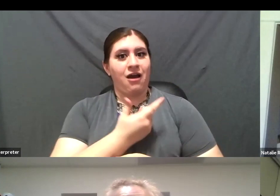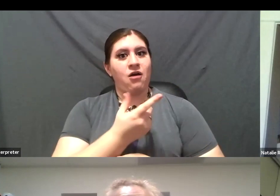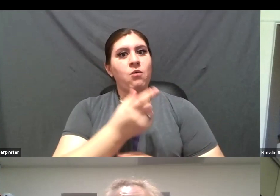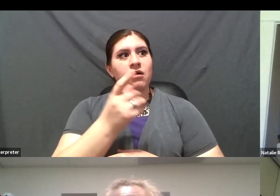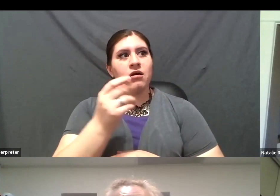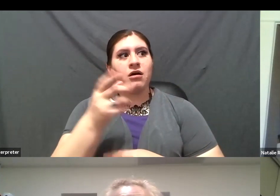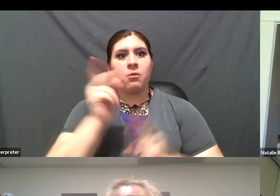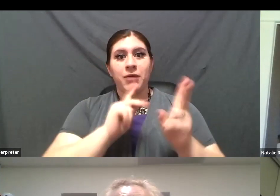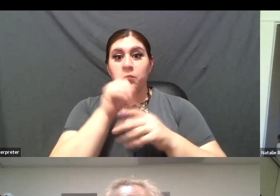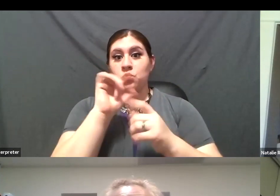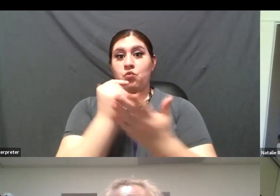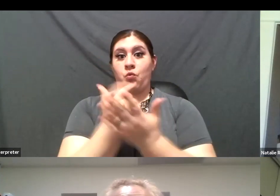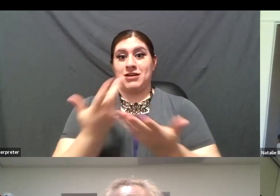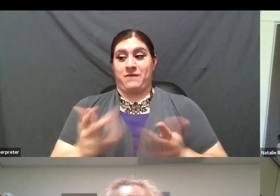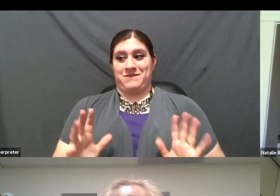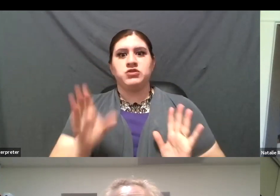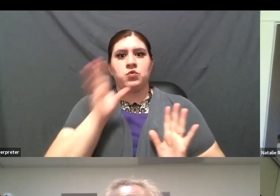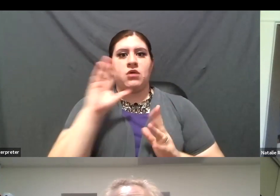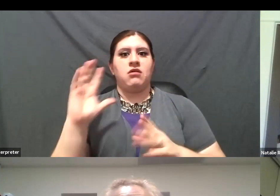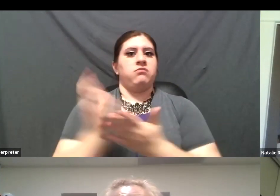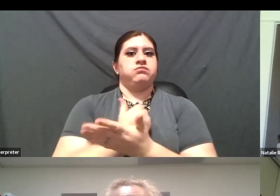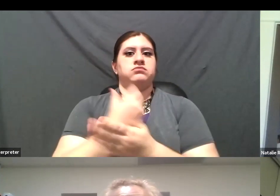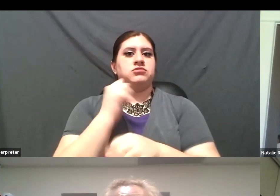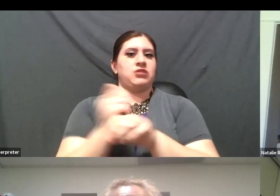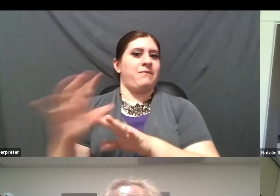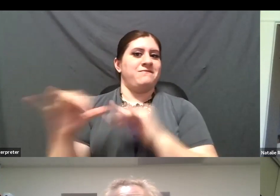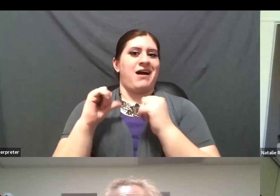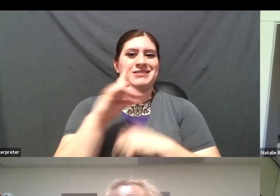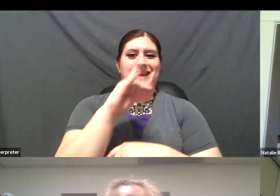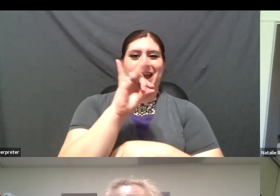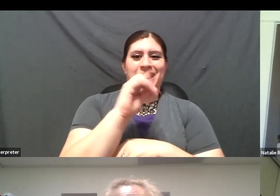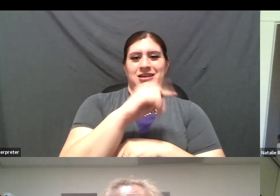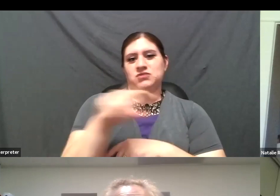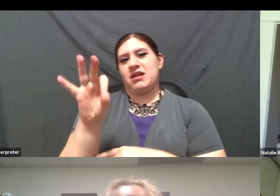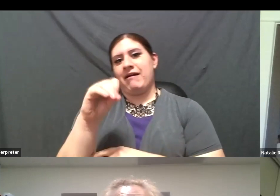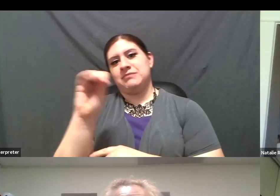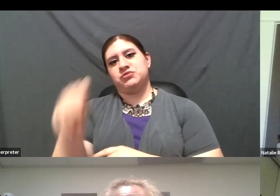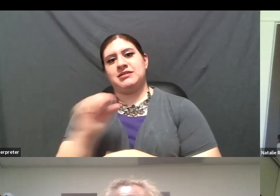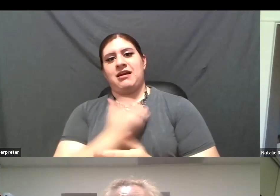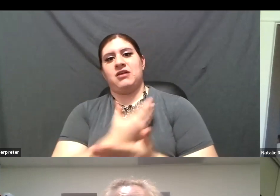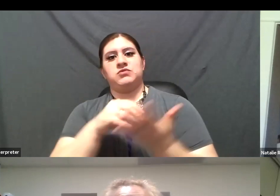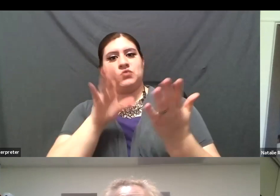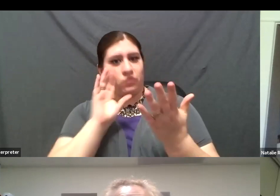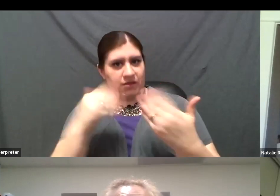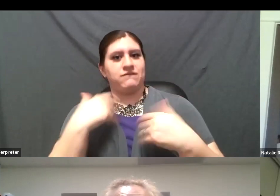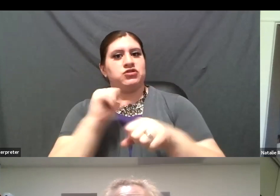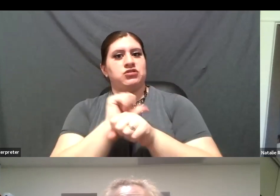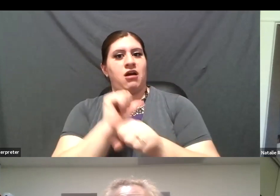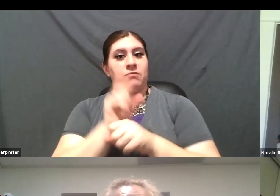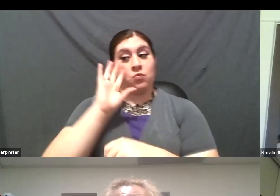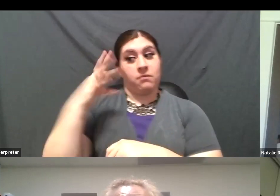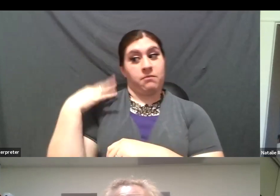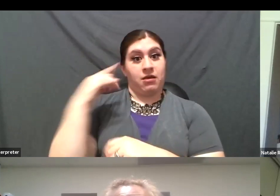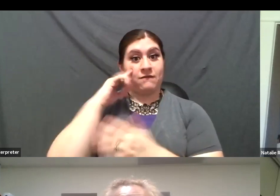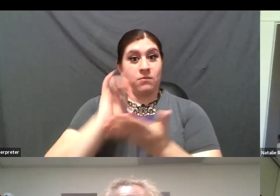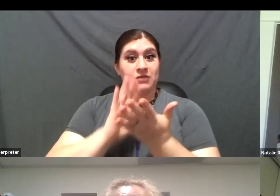placement, especially in medical school. On any given term, about 80 to 90% of our students that apply for medical